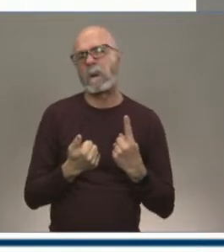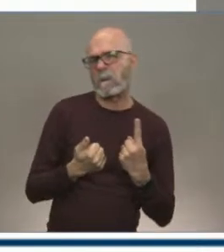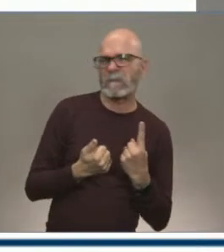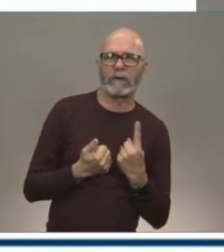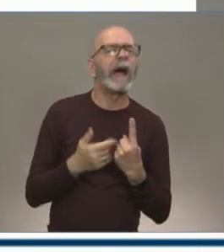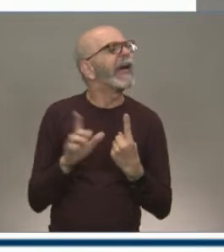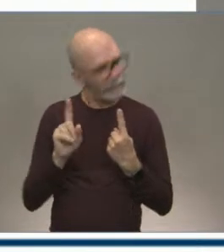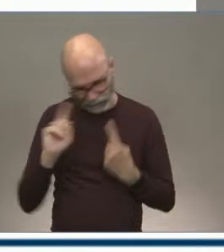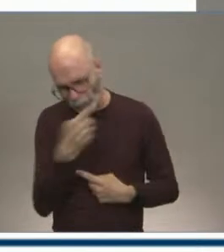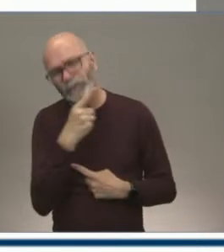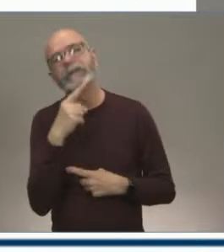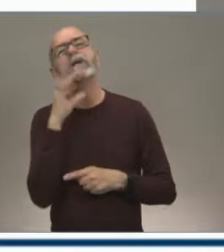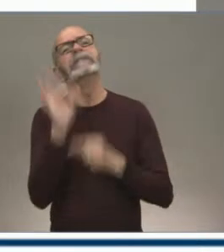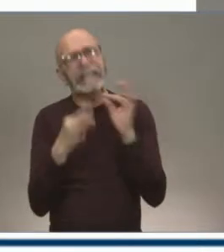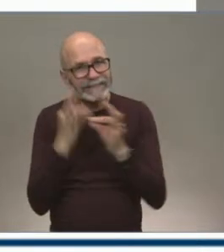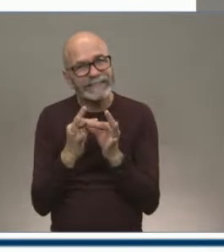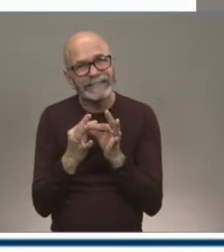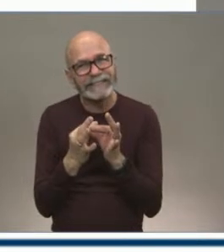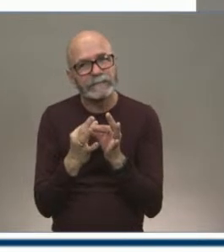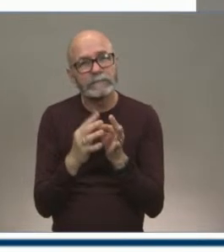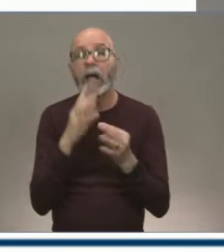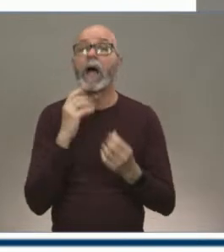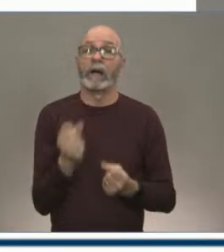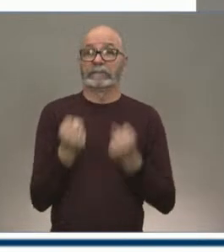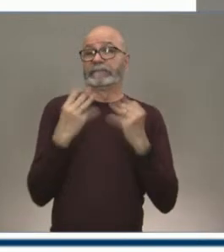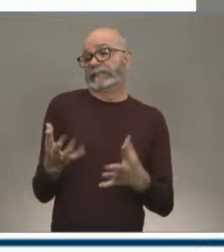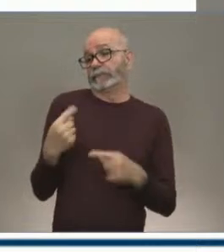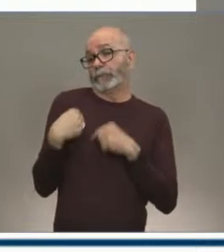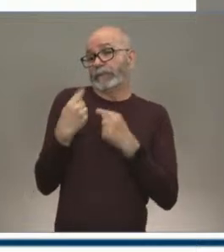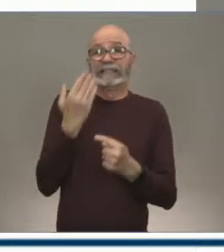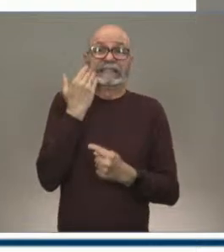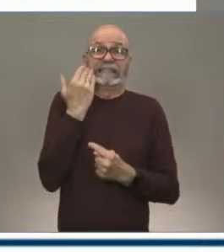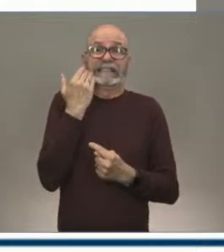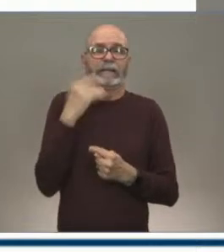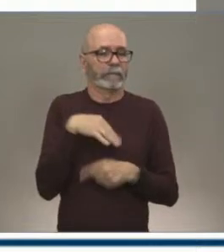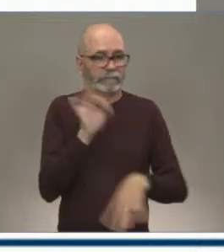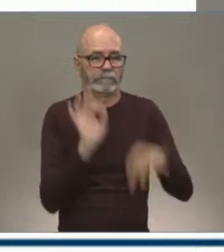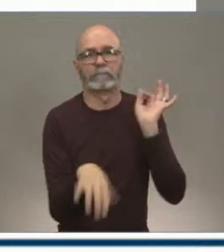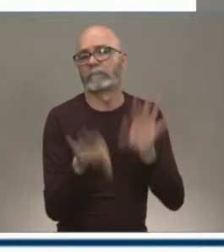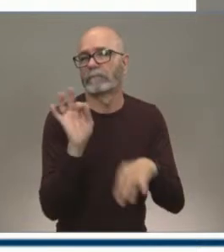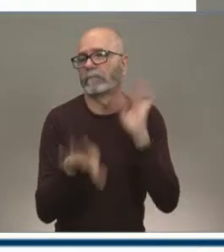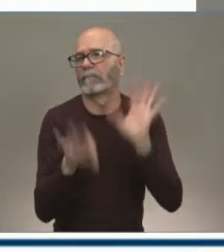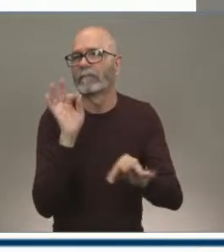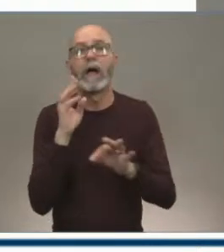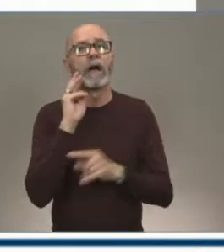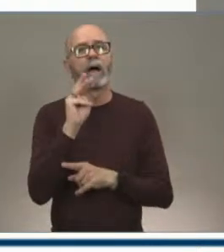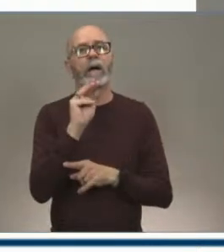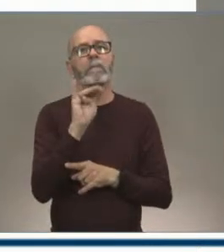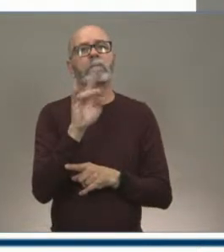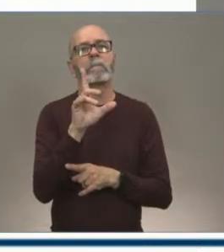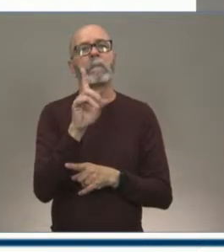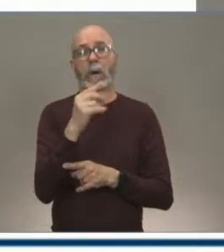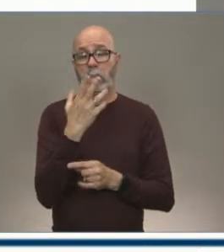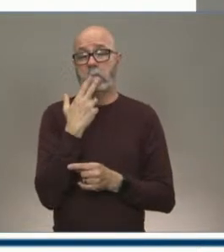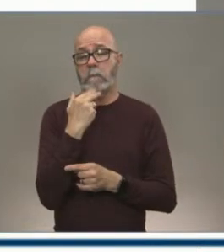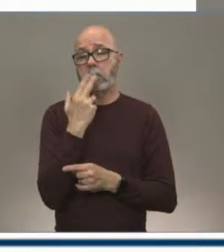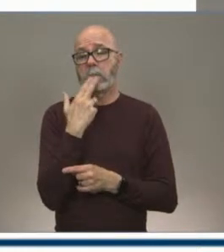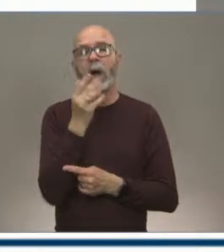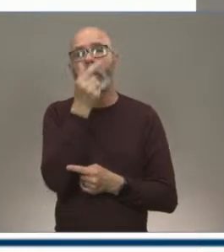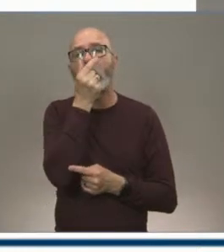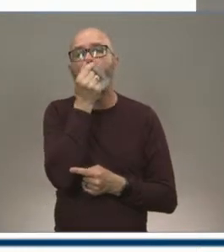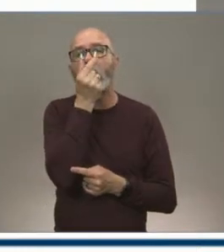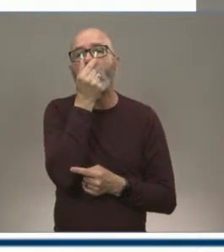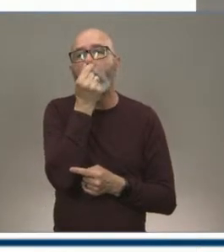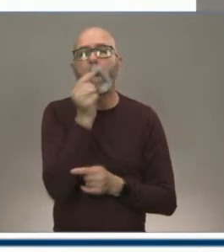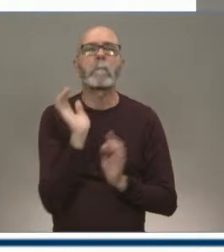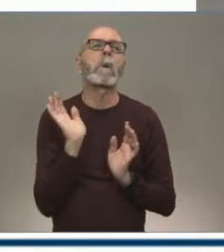of the recent cases of COVID-19 we are seeing in Nova Scotia are presenting as mild cold-like symptoms, or even just one